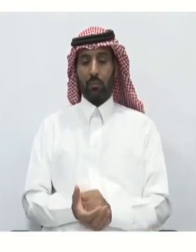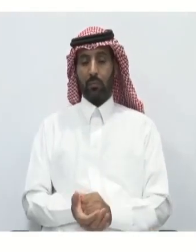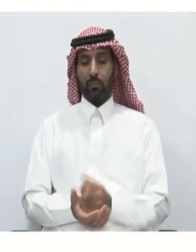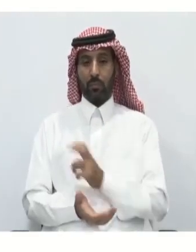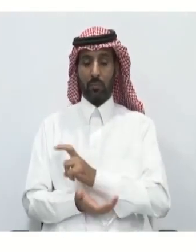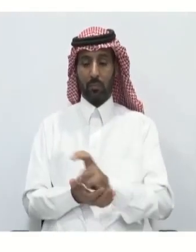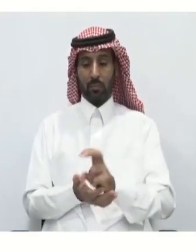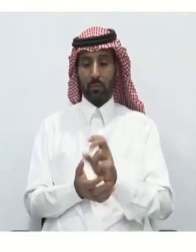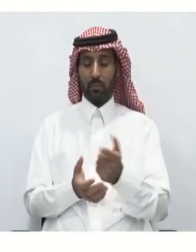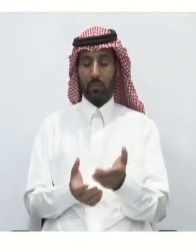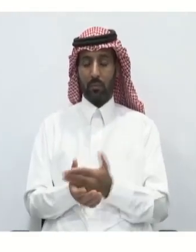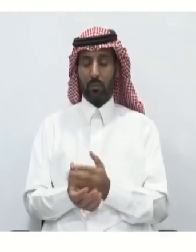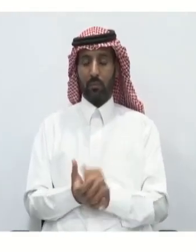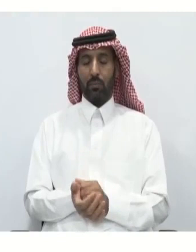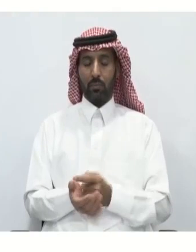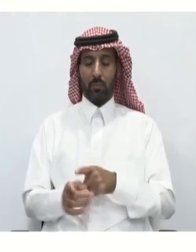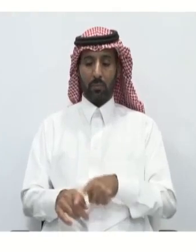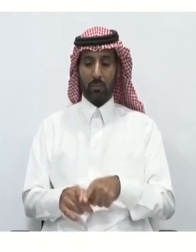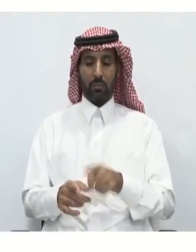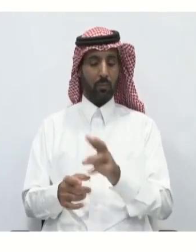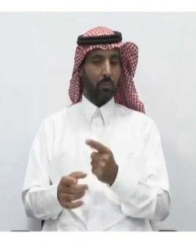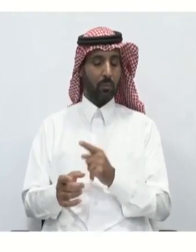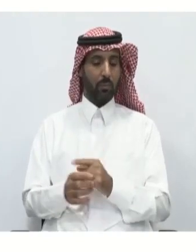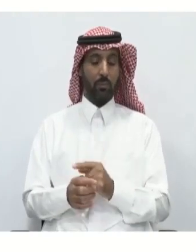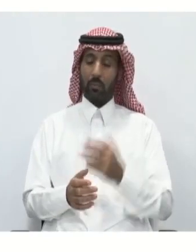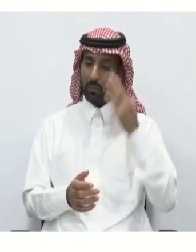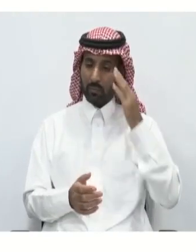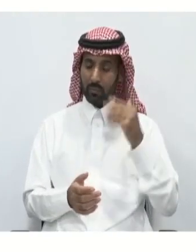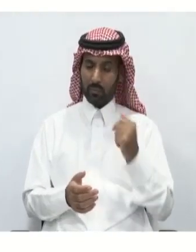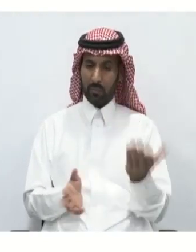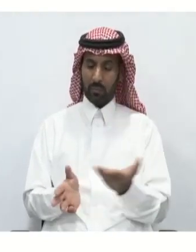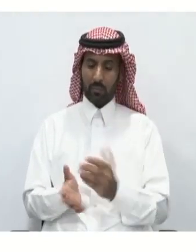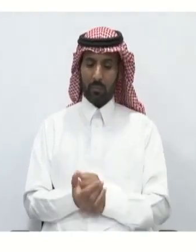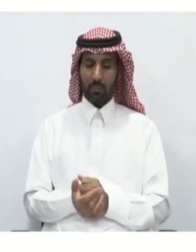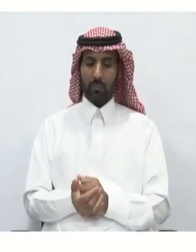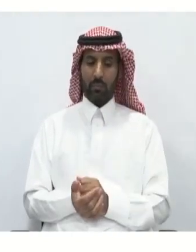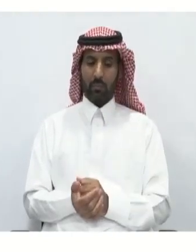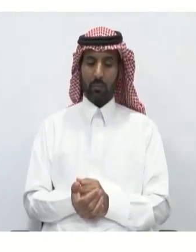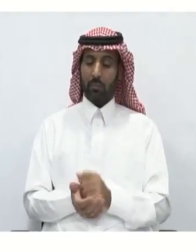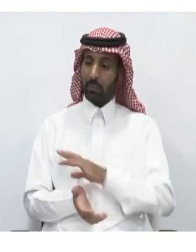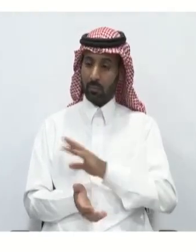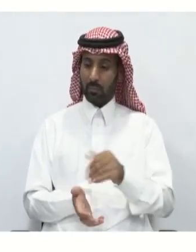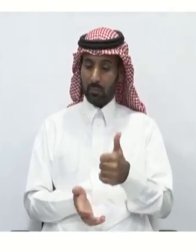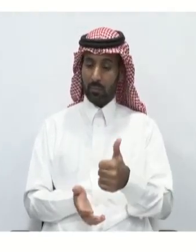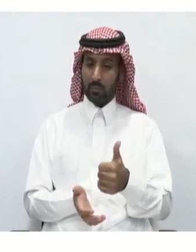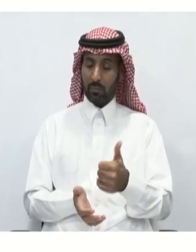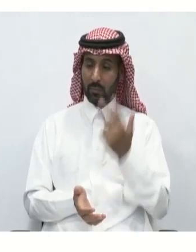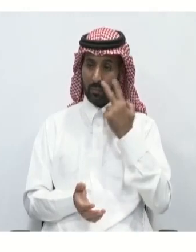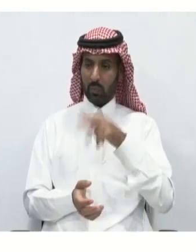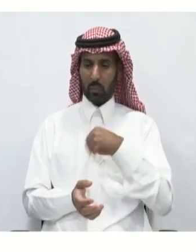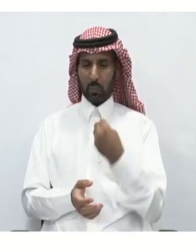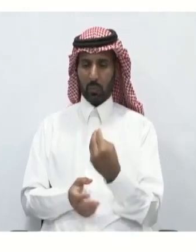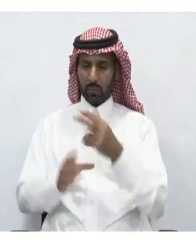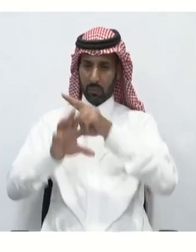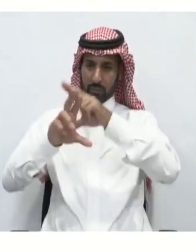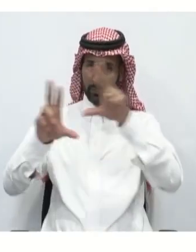here to friend@megagol.com. Subject, greetings. Let's read together. Dear all, the view is